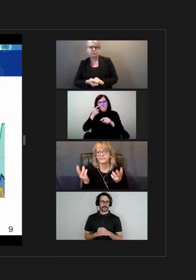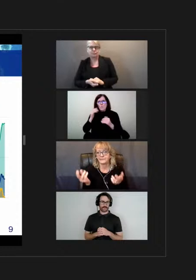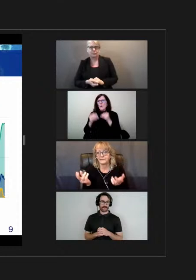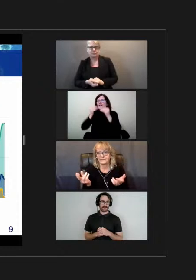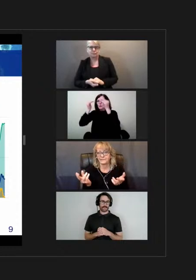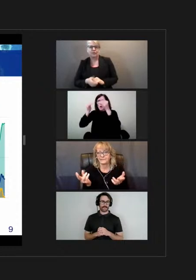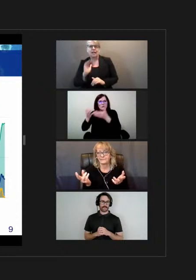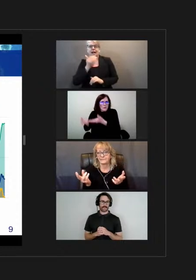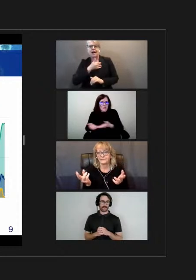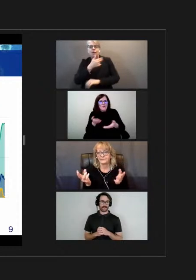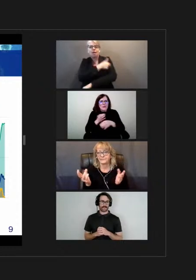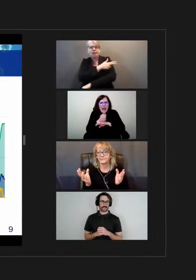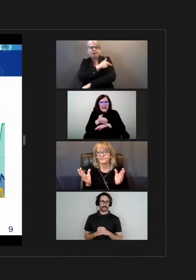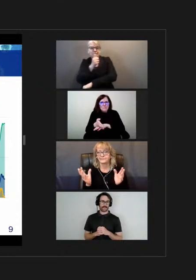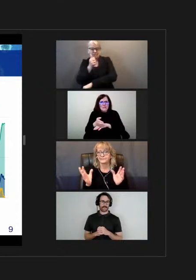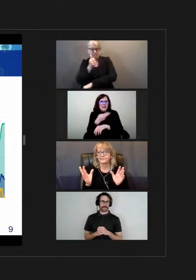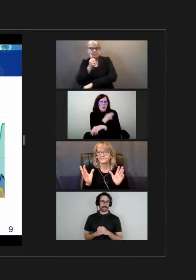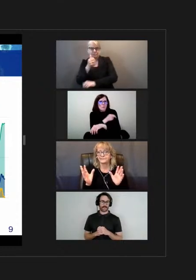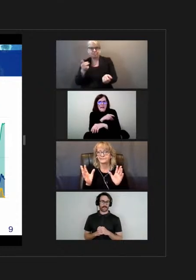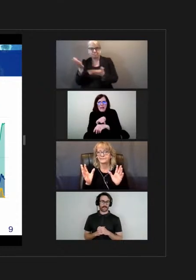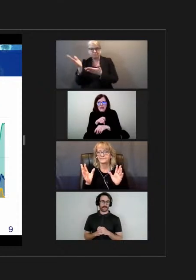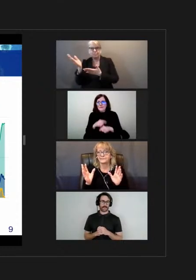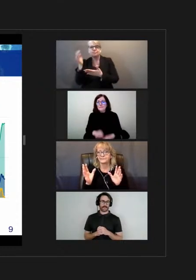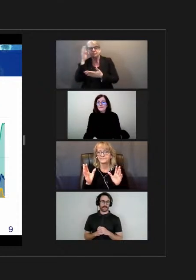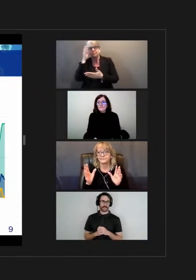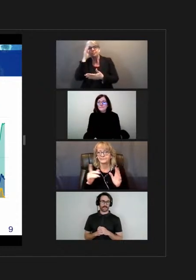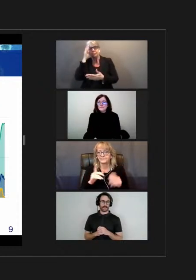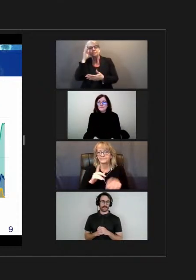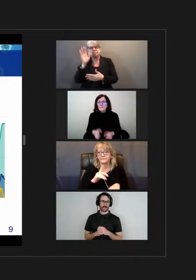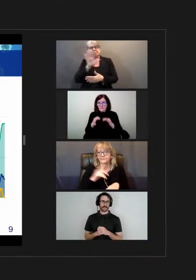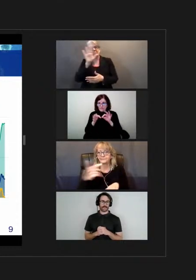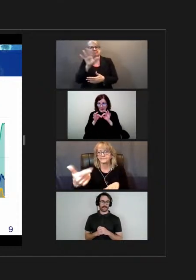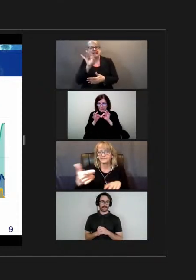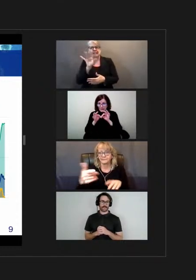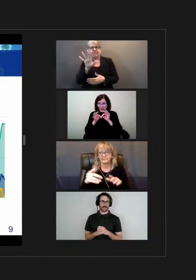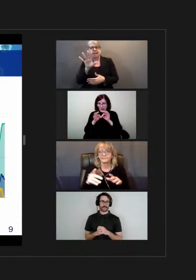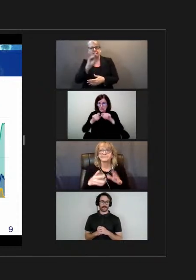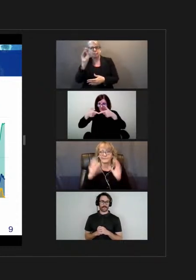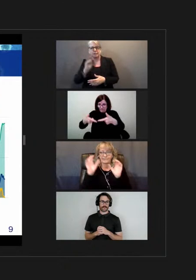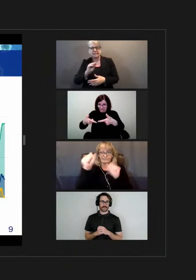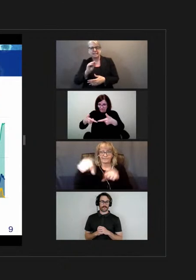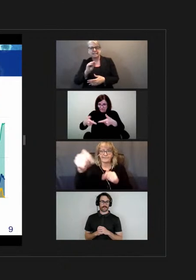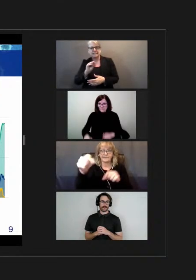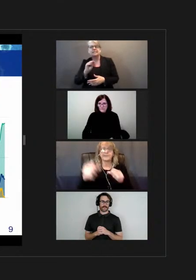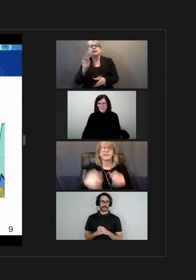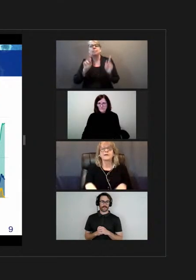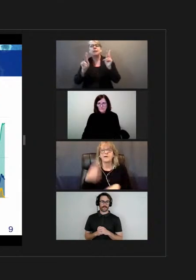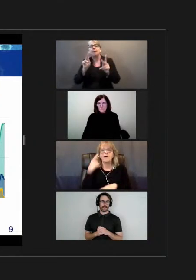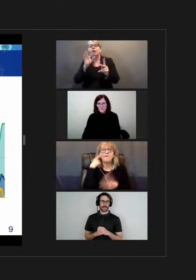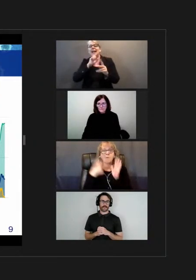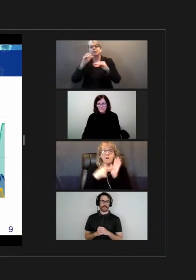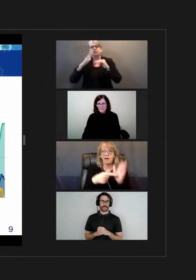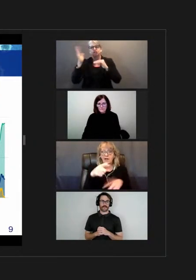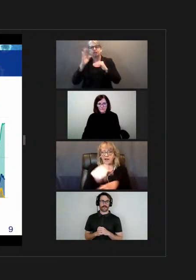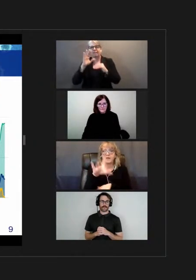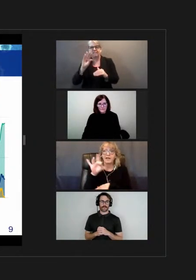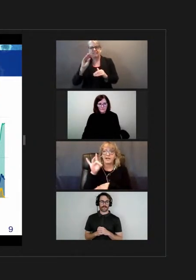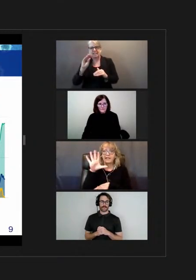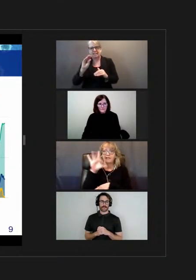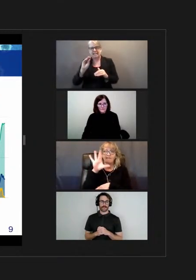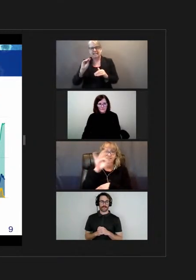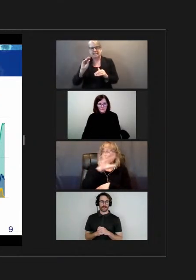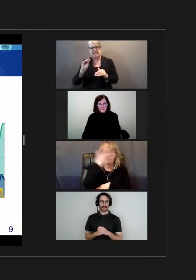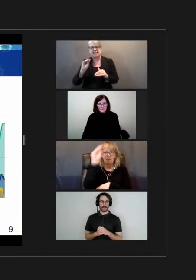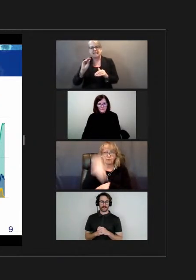Our hospitalizations, I would also point out, about 85% of them are people 50 and above. And so